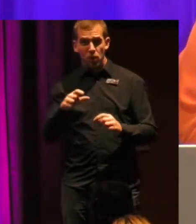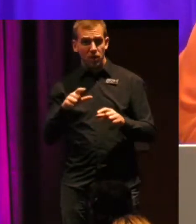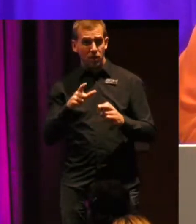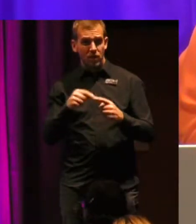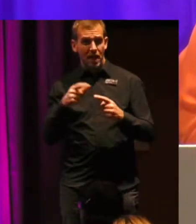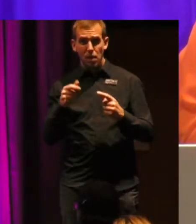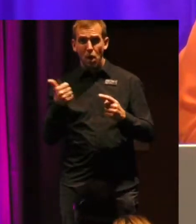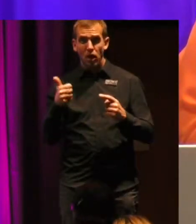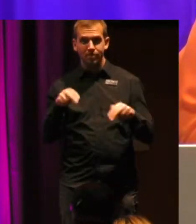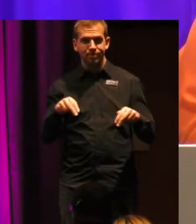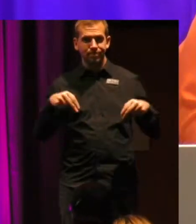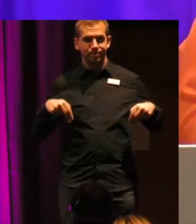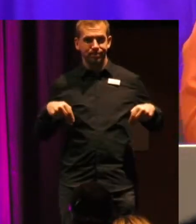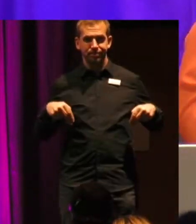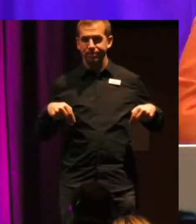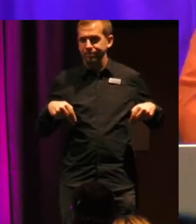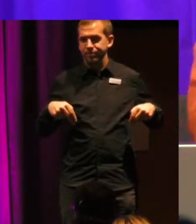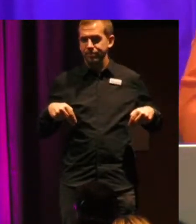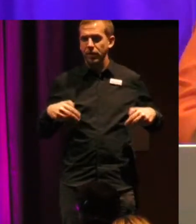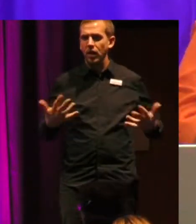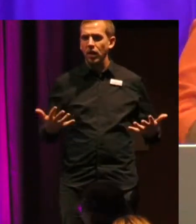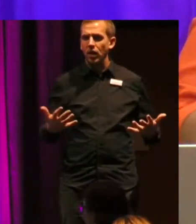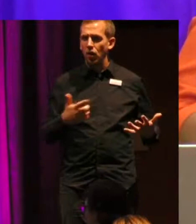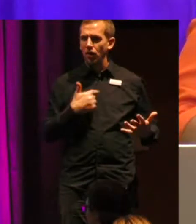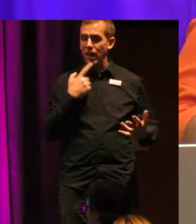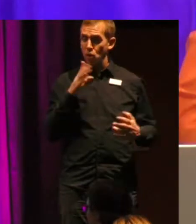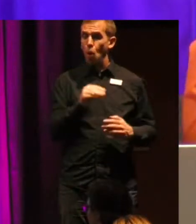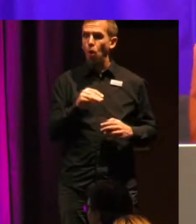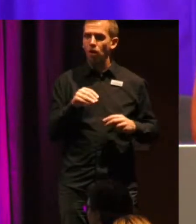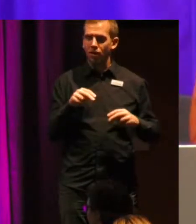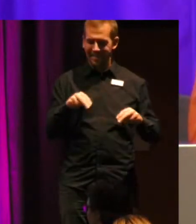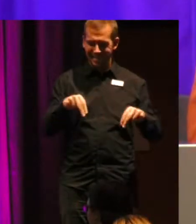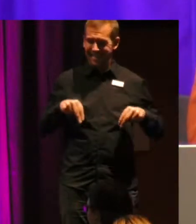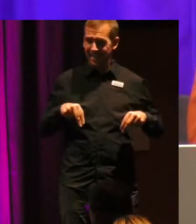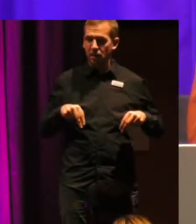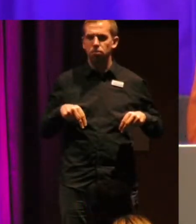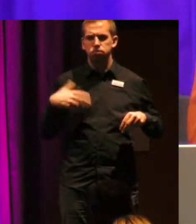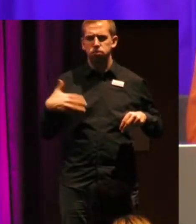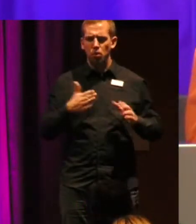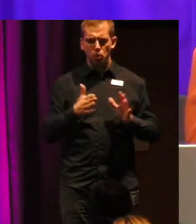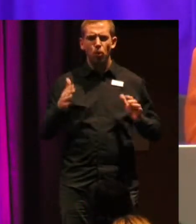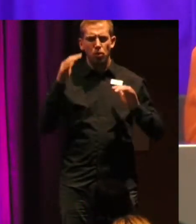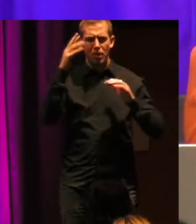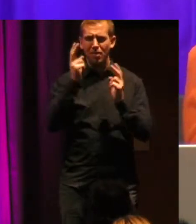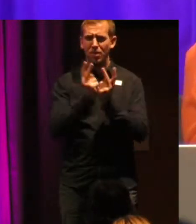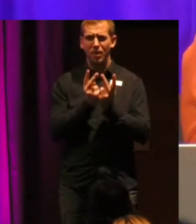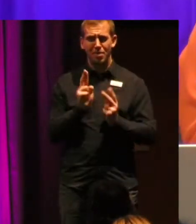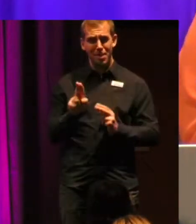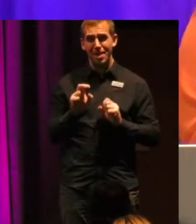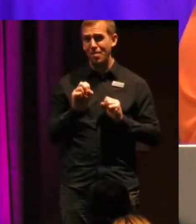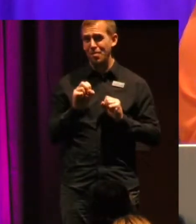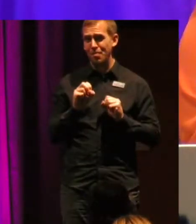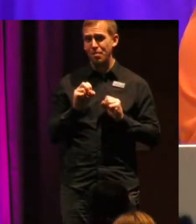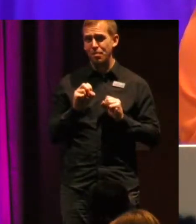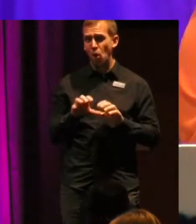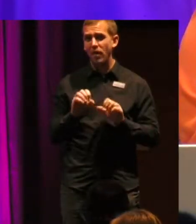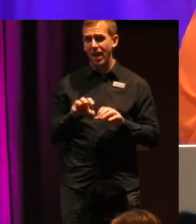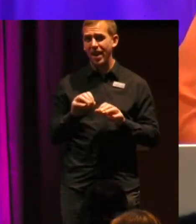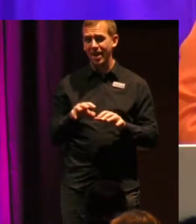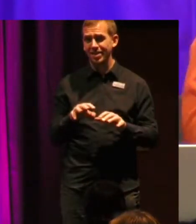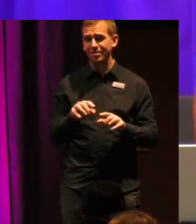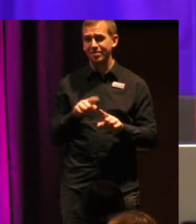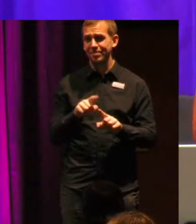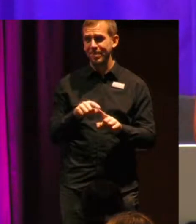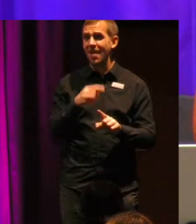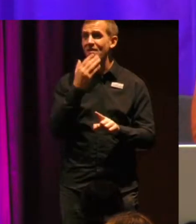light. And this is where we're saying it's also become very problematic, because then that also impacts, again,